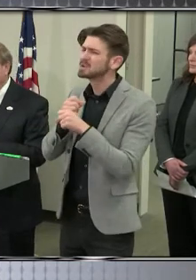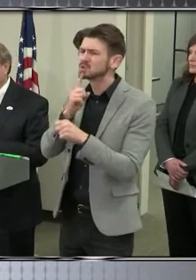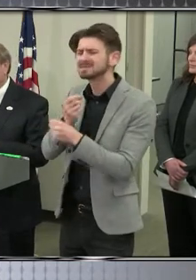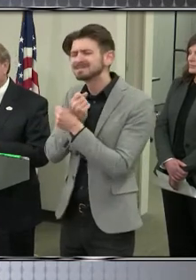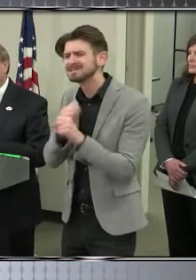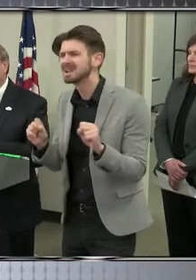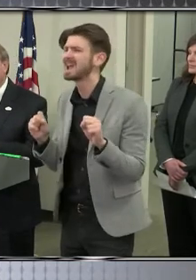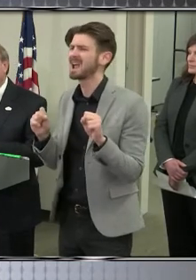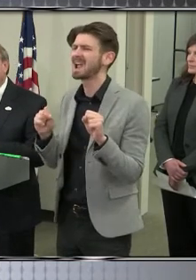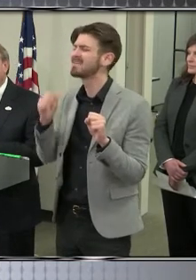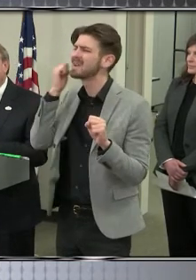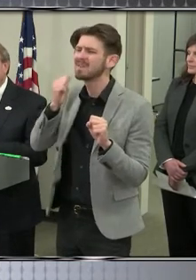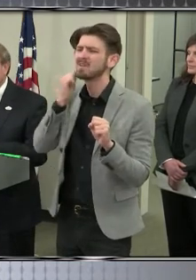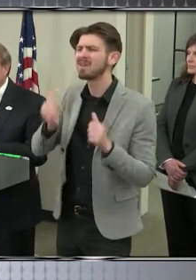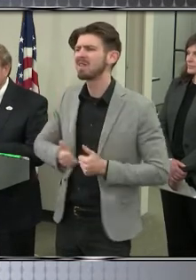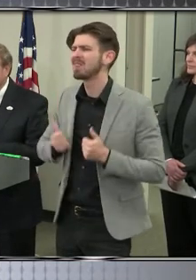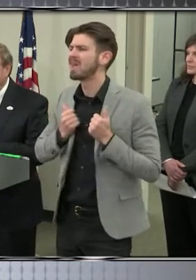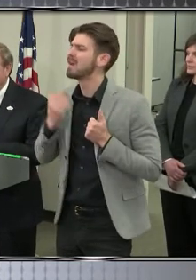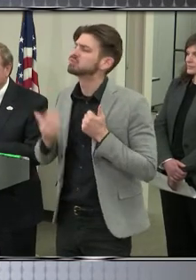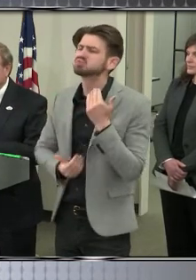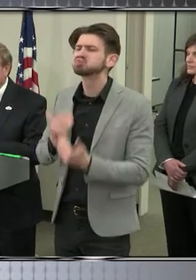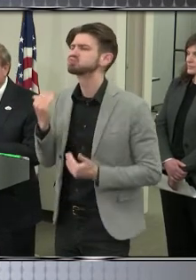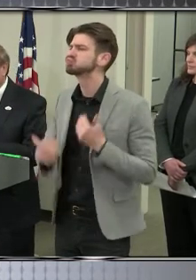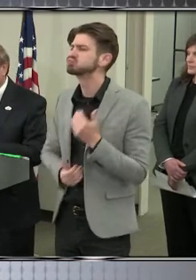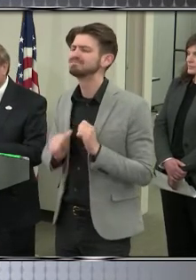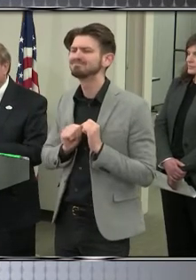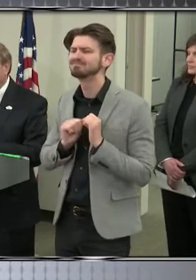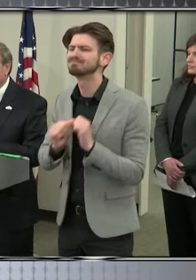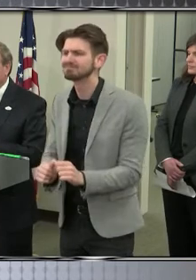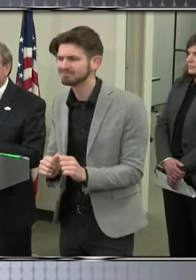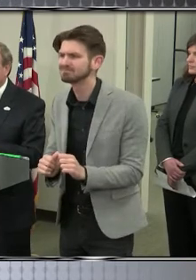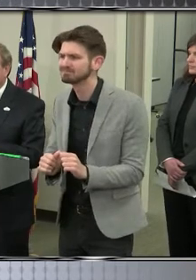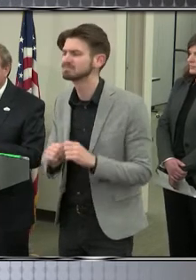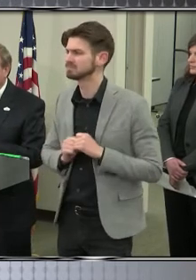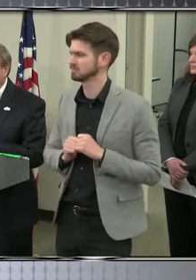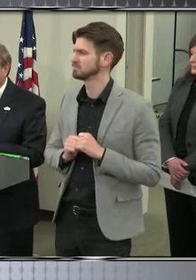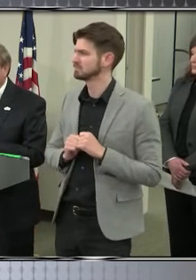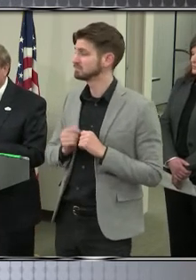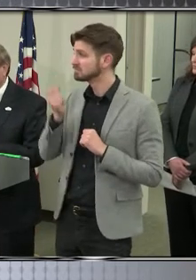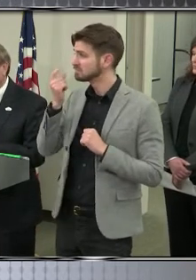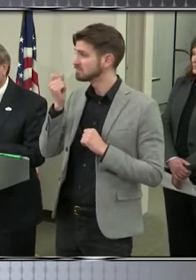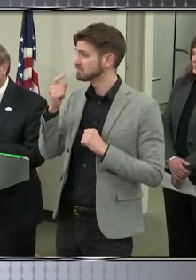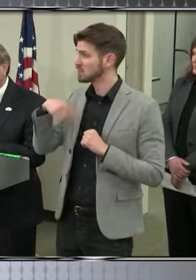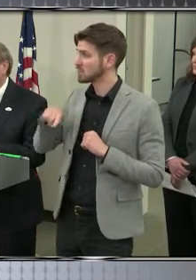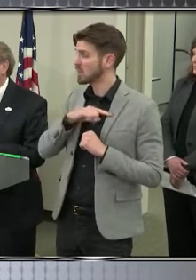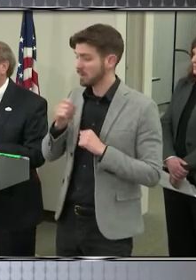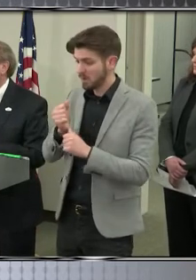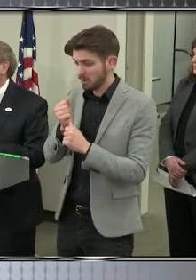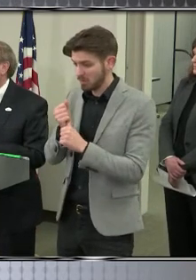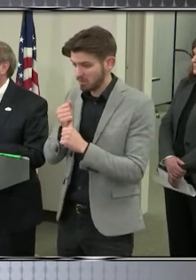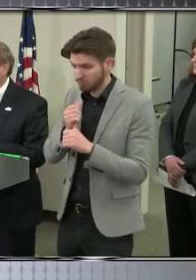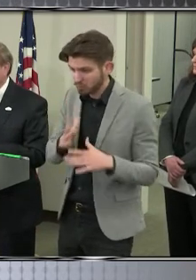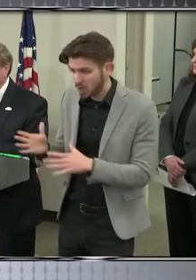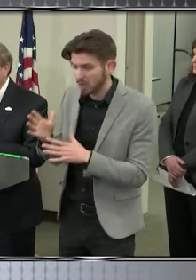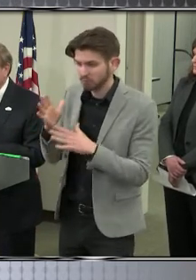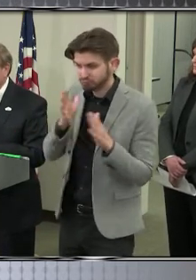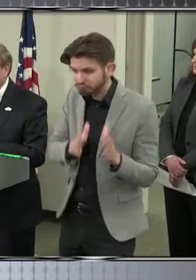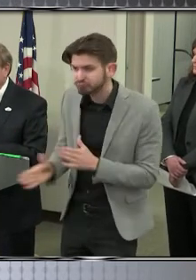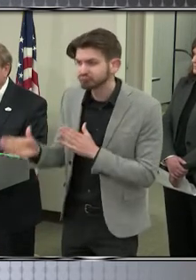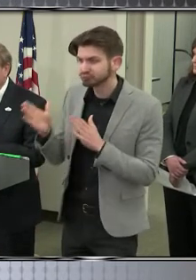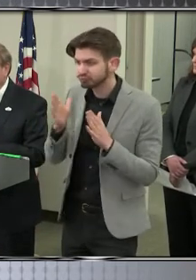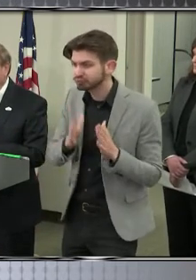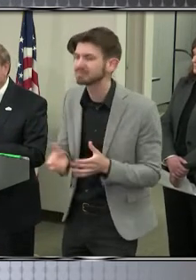daily lives. Well, this is a new virus. As I indicated, our community has been preparing for this type of health issue for many